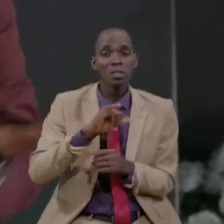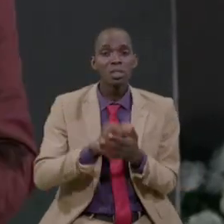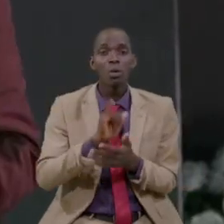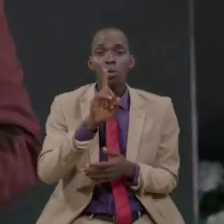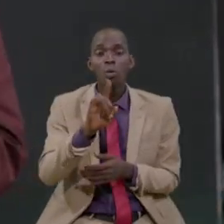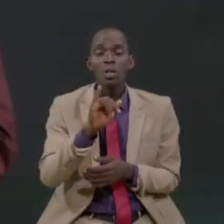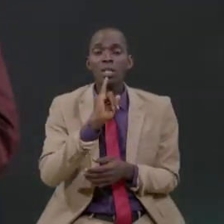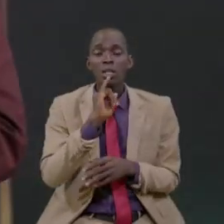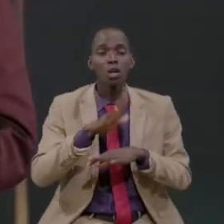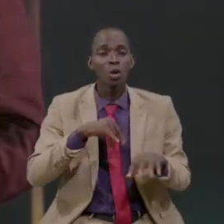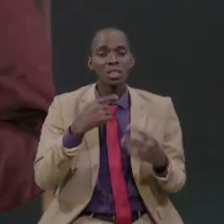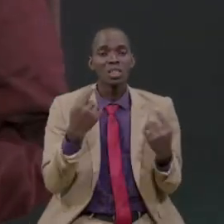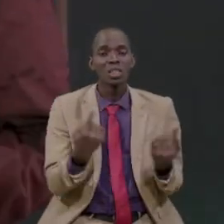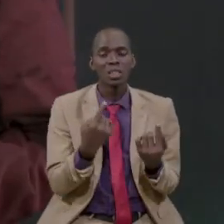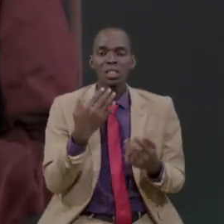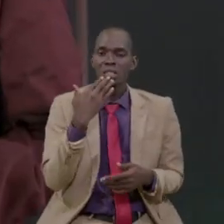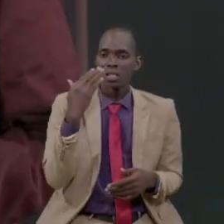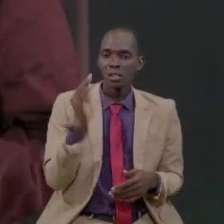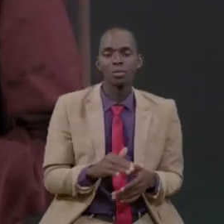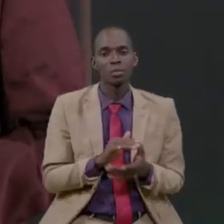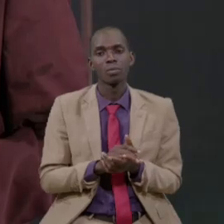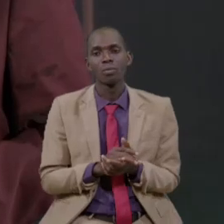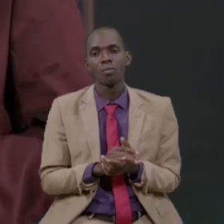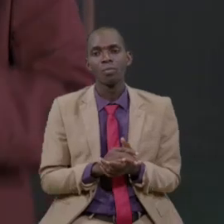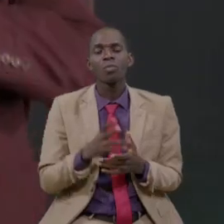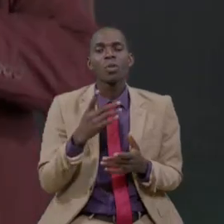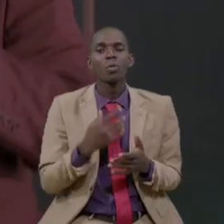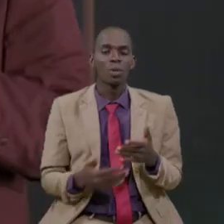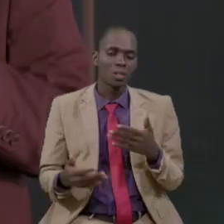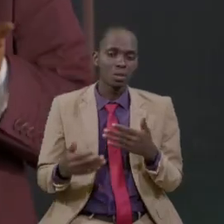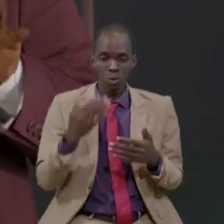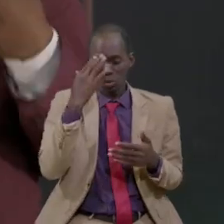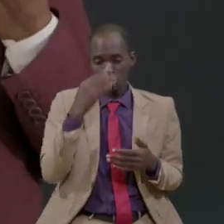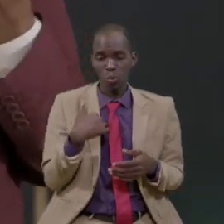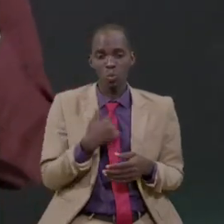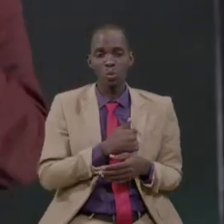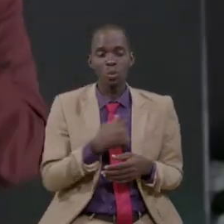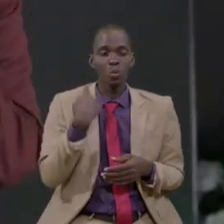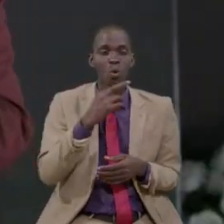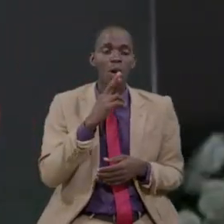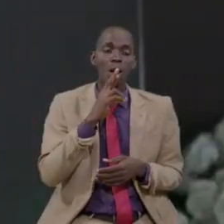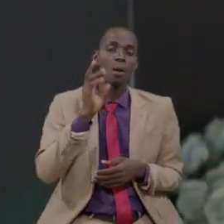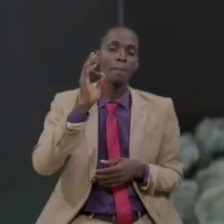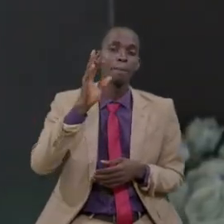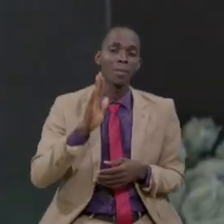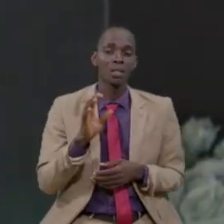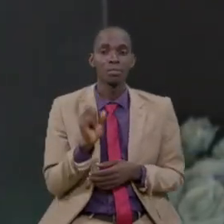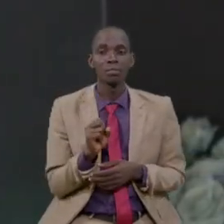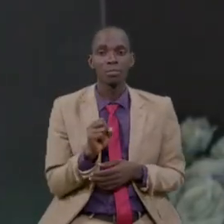What our fellowship, the pastor, you know, we who are pastors, in my own